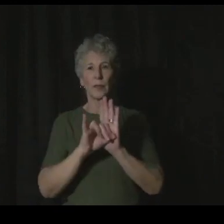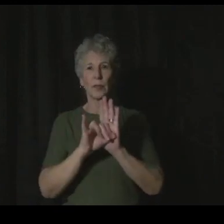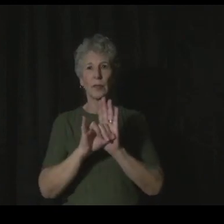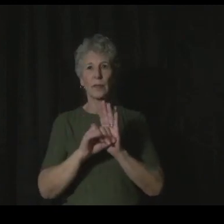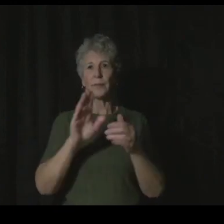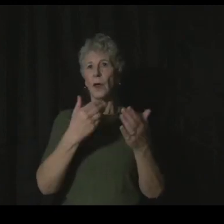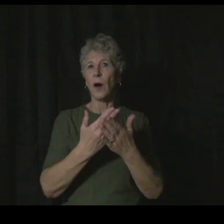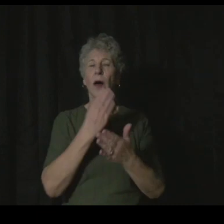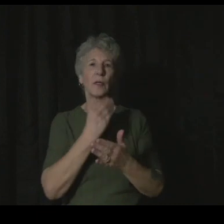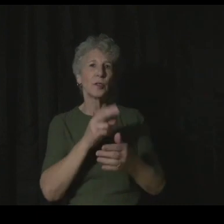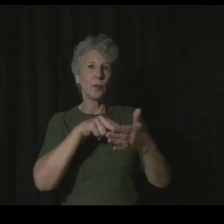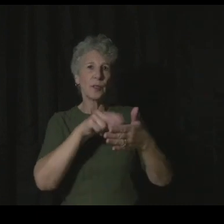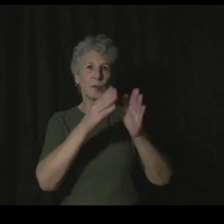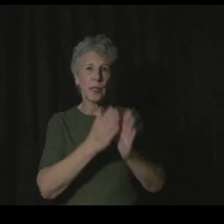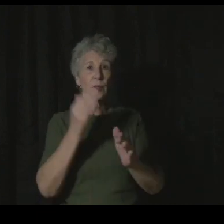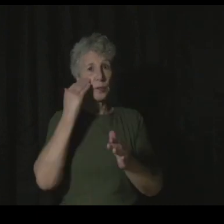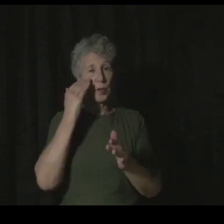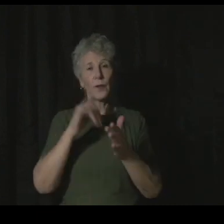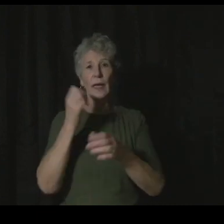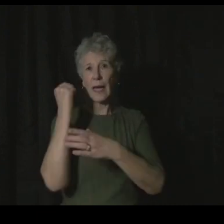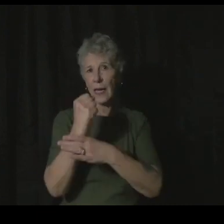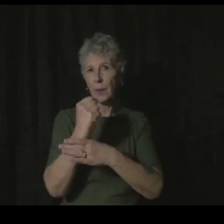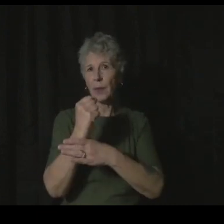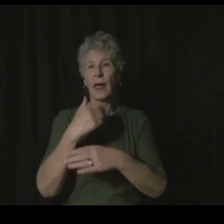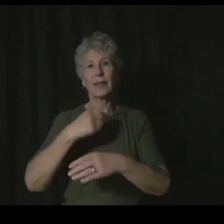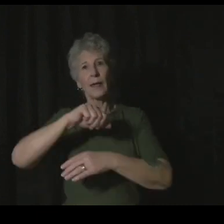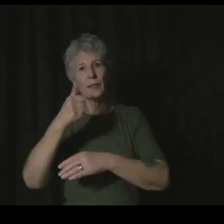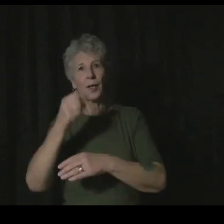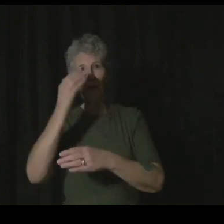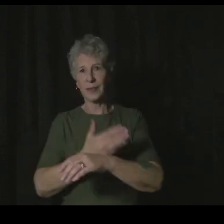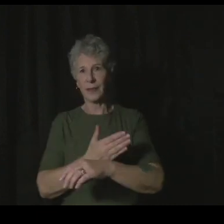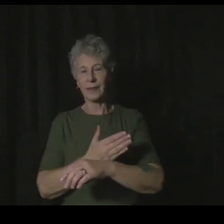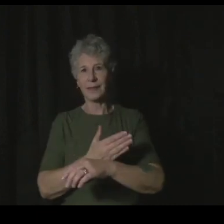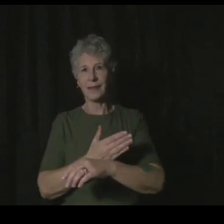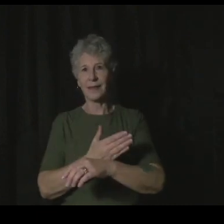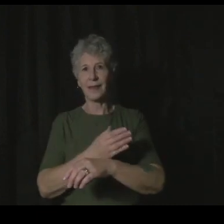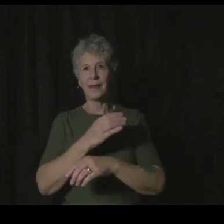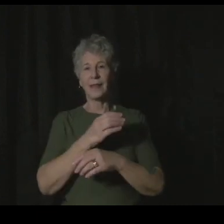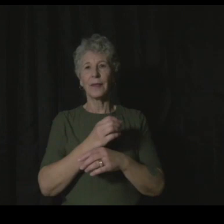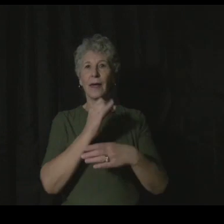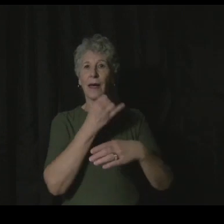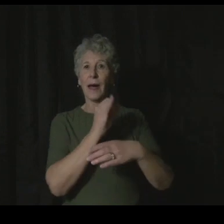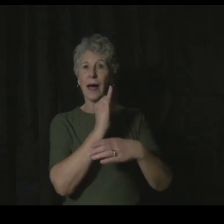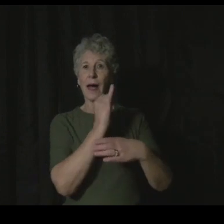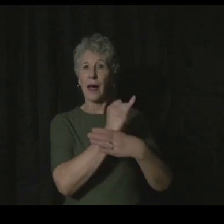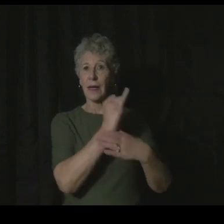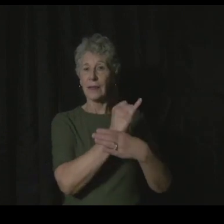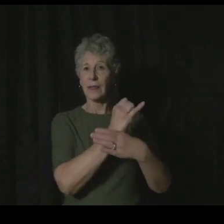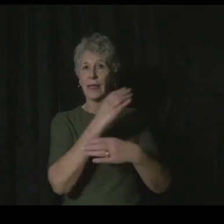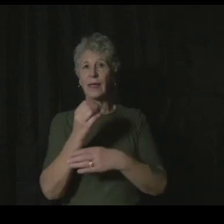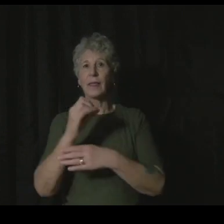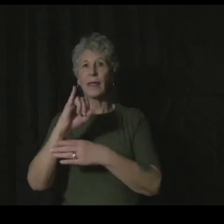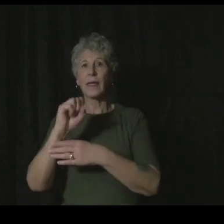All Jewish readers at that time knew that Abraham had another son beside Isaac. Who was that? Ishmael.